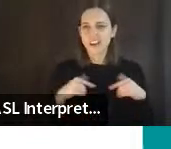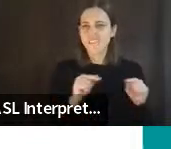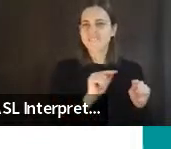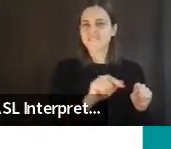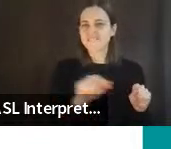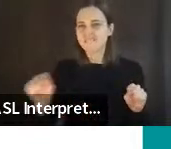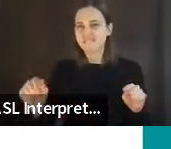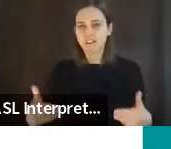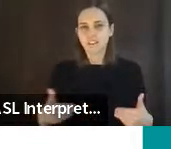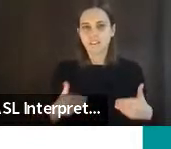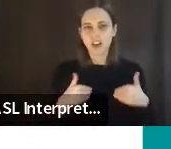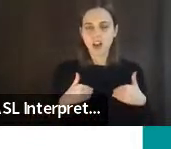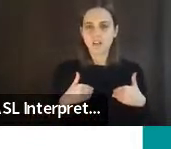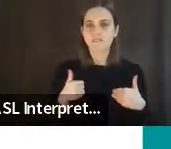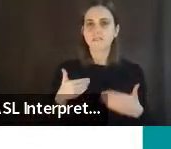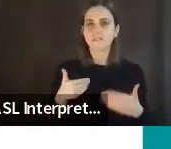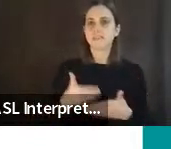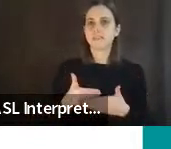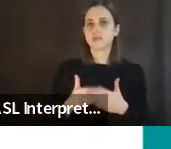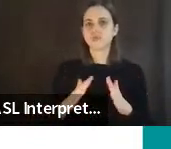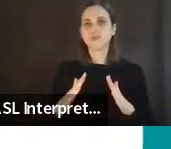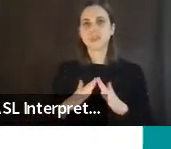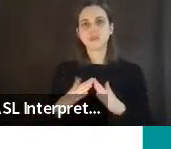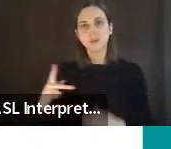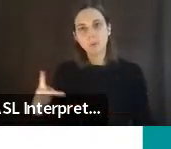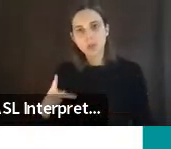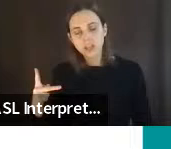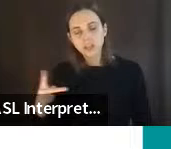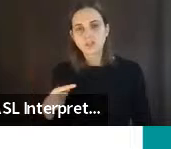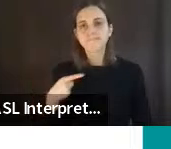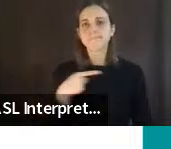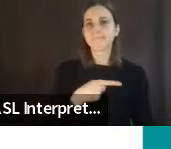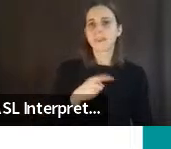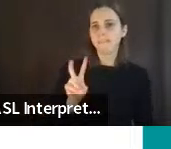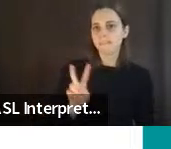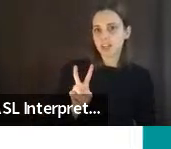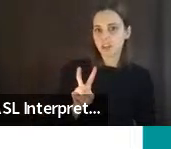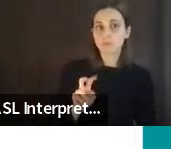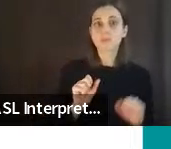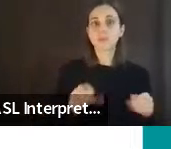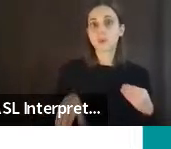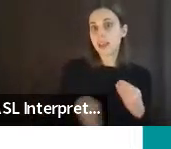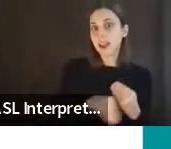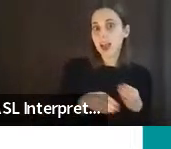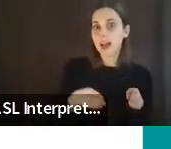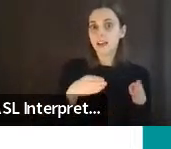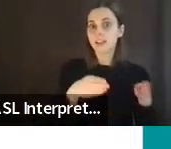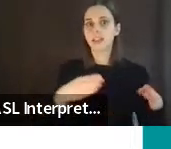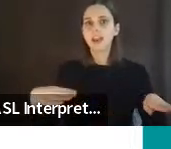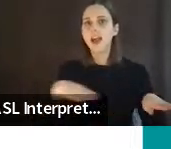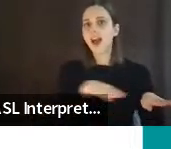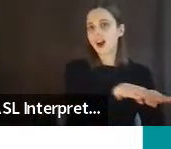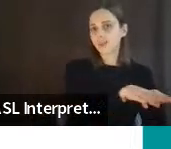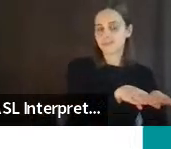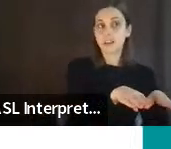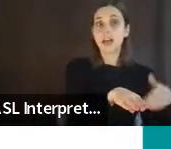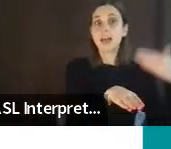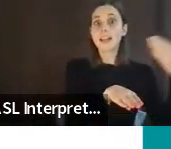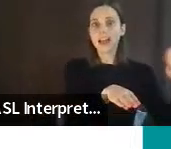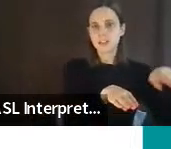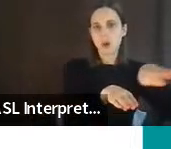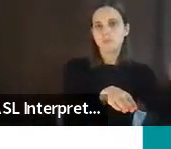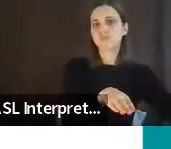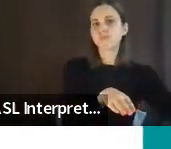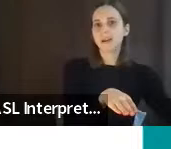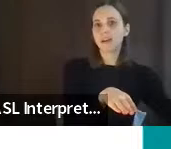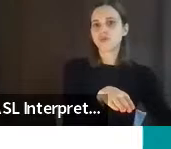in downtown Portland, other locations in Vancouver where you add a lane coming on an on ramp and you drop a lane at the next off ramp.